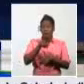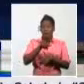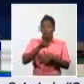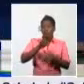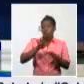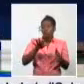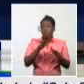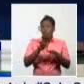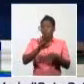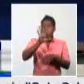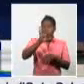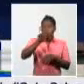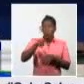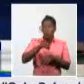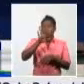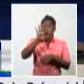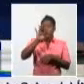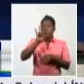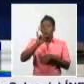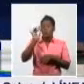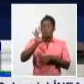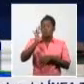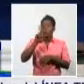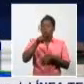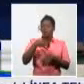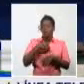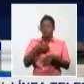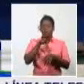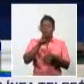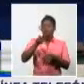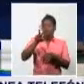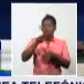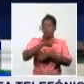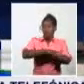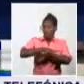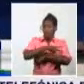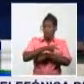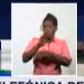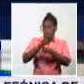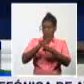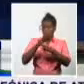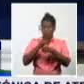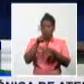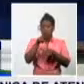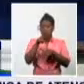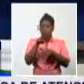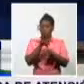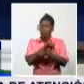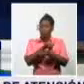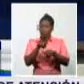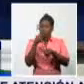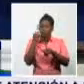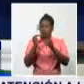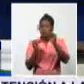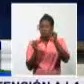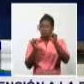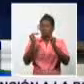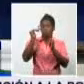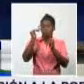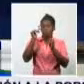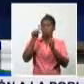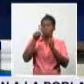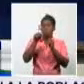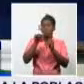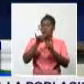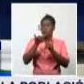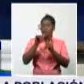Despite the associated pathologies they may represent, we can say that in the region of the Americas, the average lethality is of